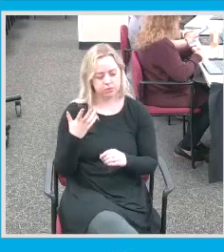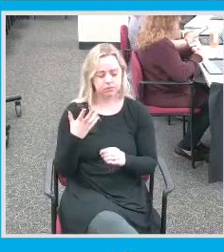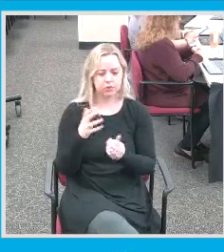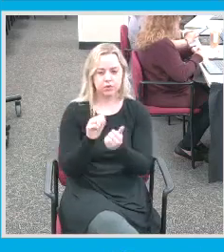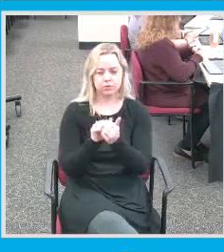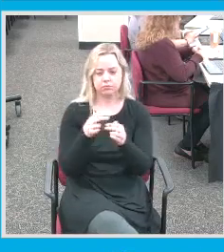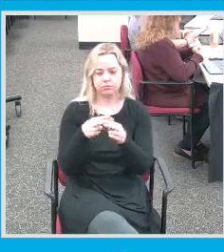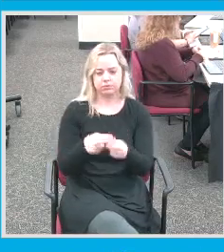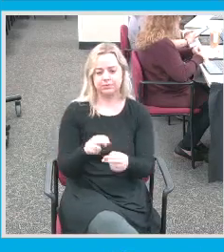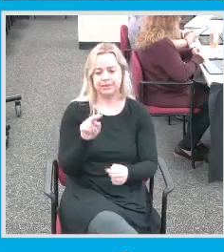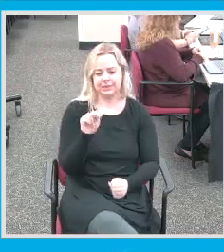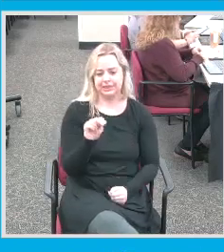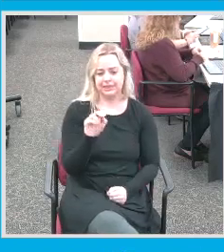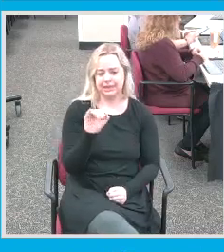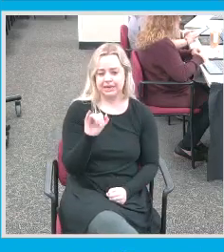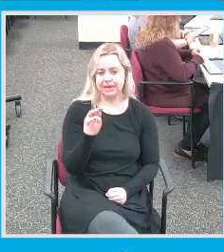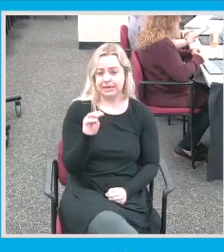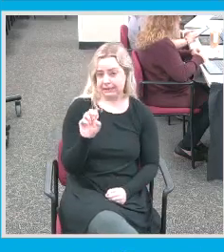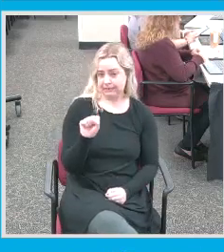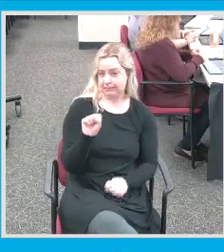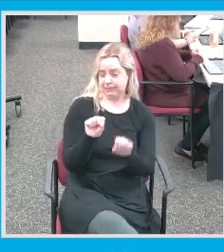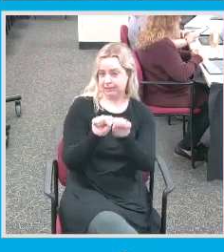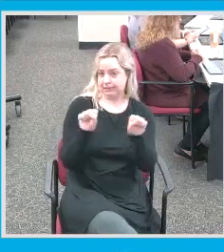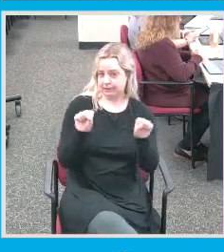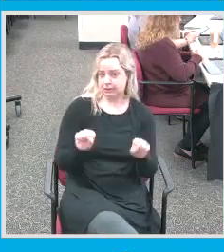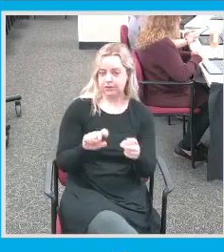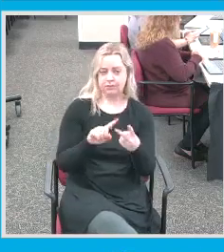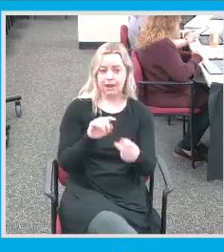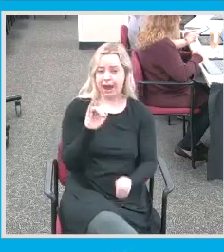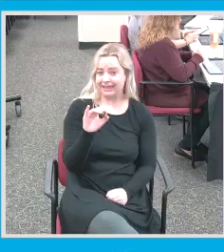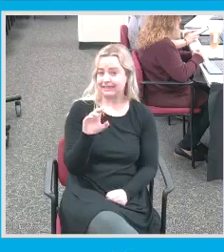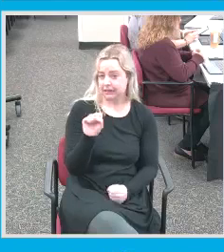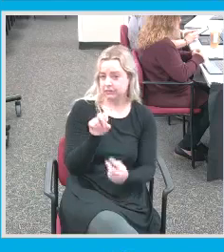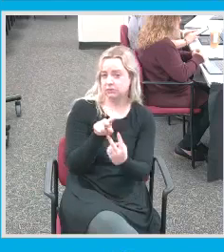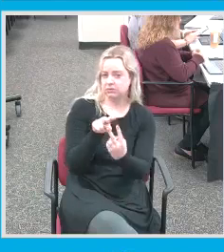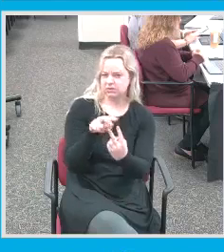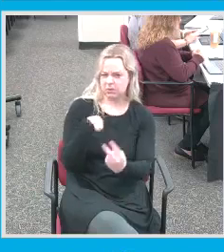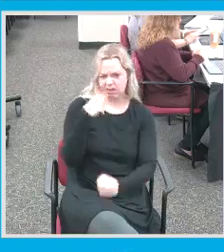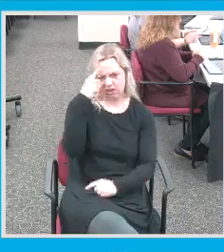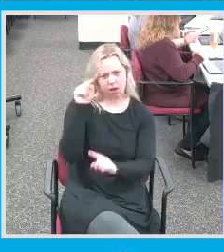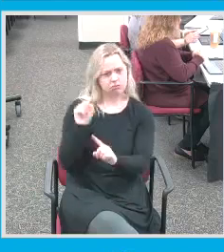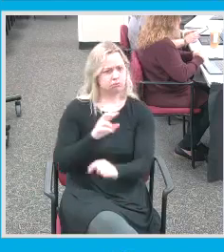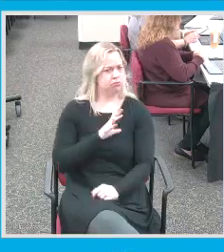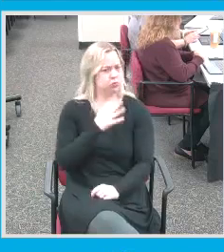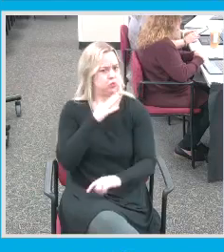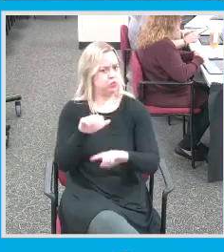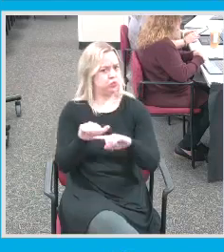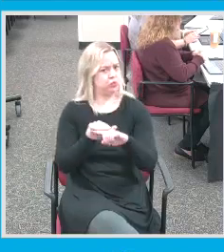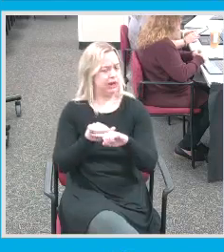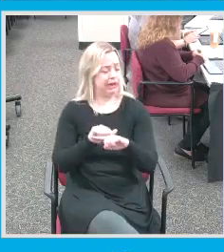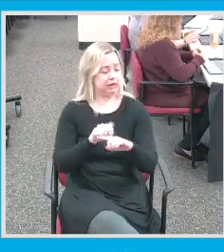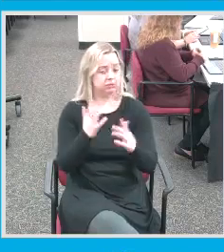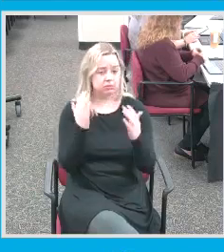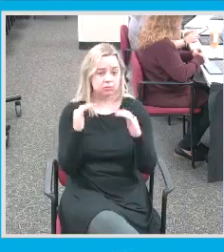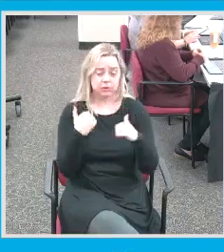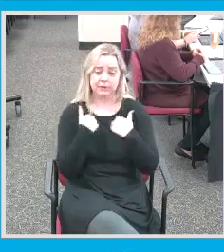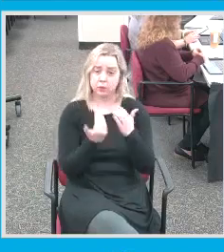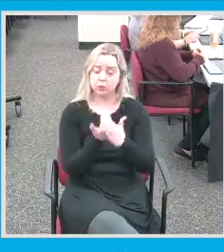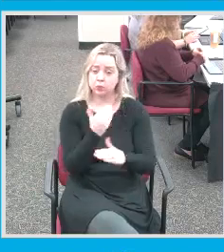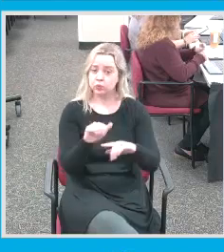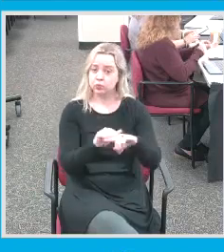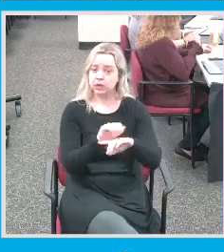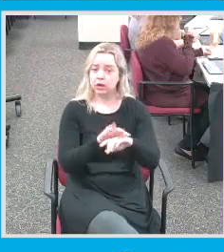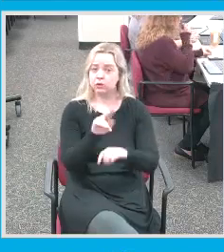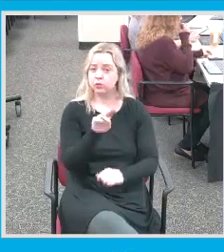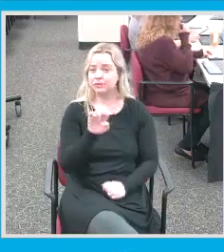system and ICS and so on. I thought it was quite good. This one looks interesting. It's on June 7th,